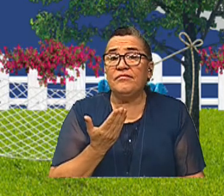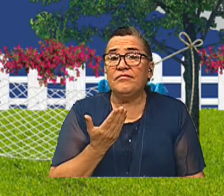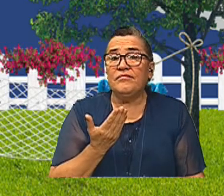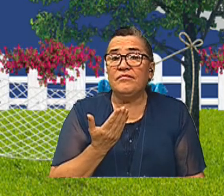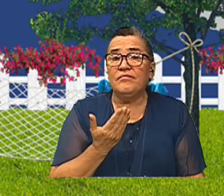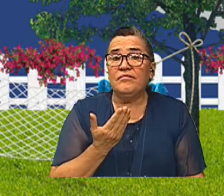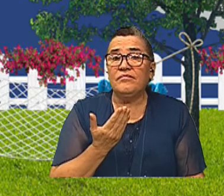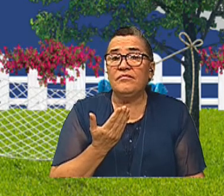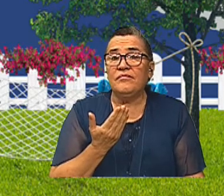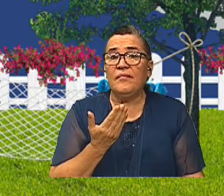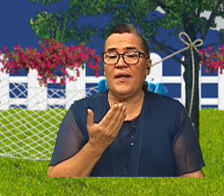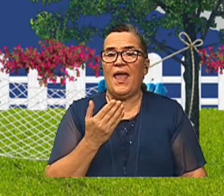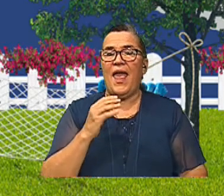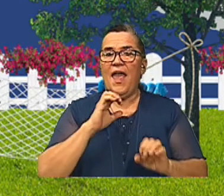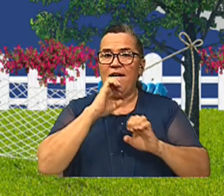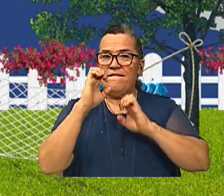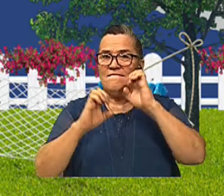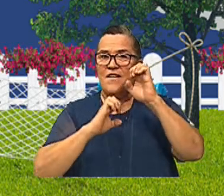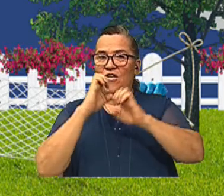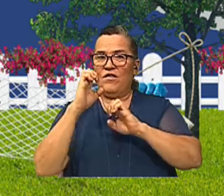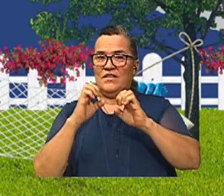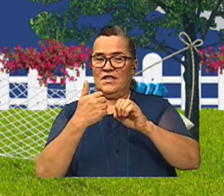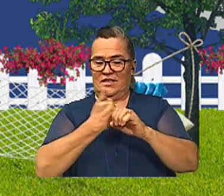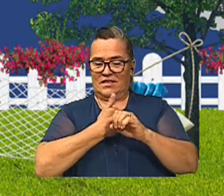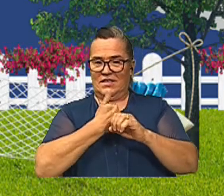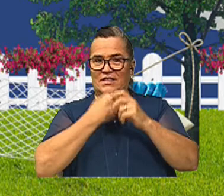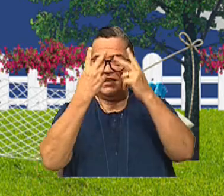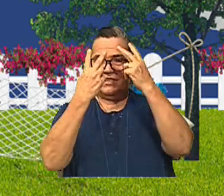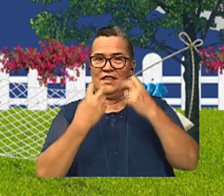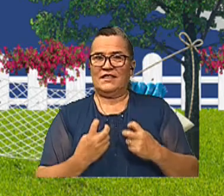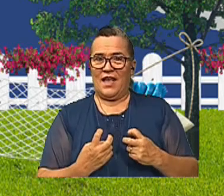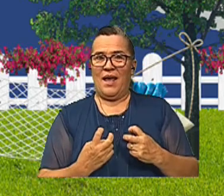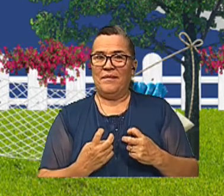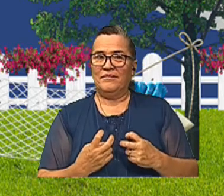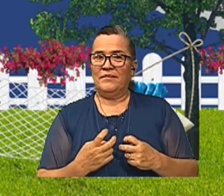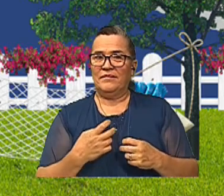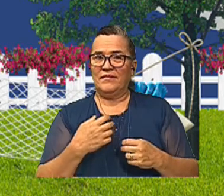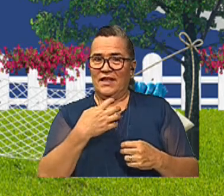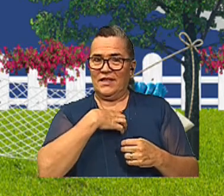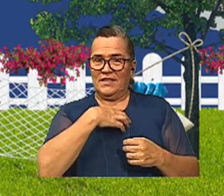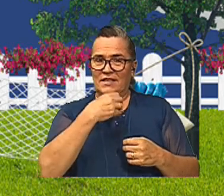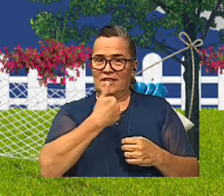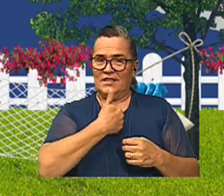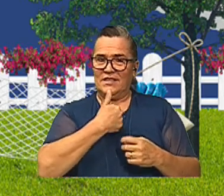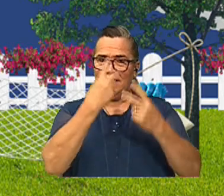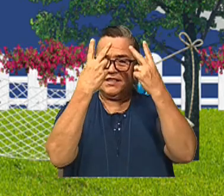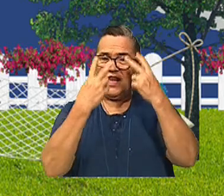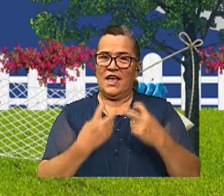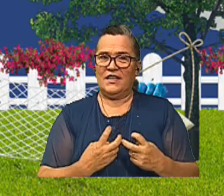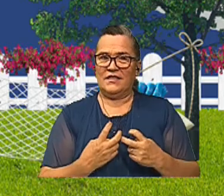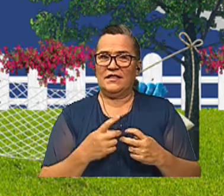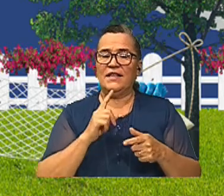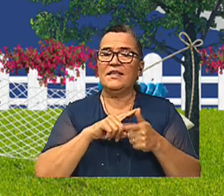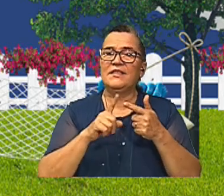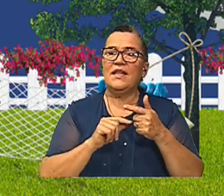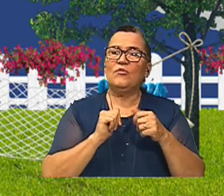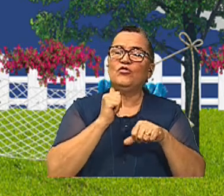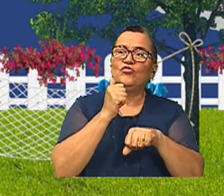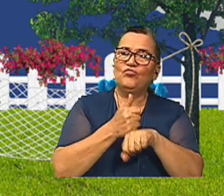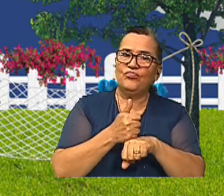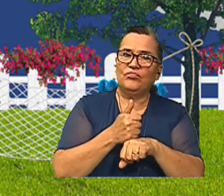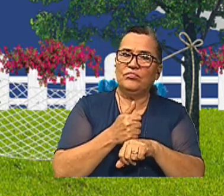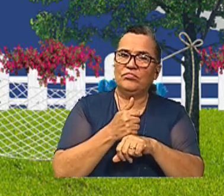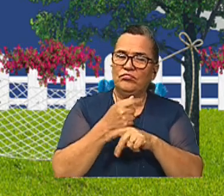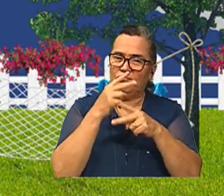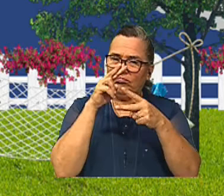auto evaluation, the self-assessment, right? The self-assessment. We need to assess, we need to